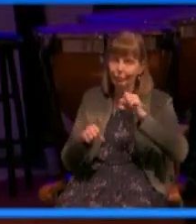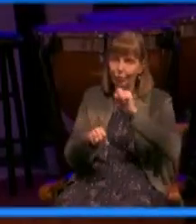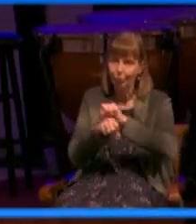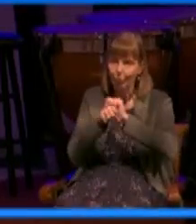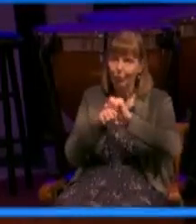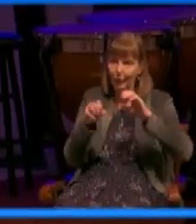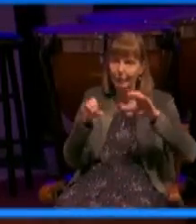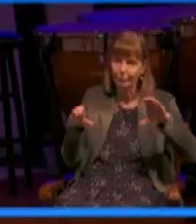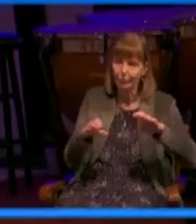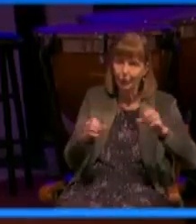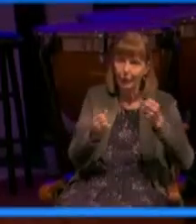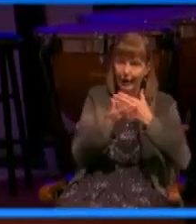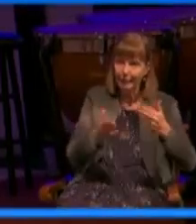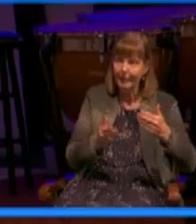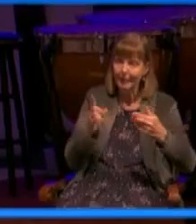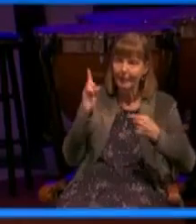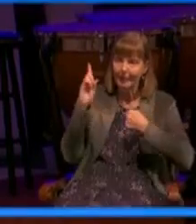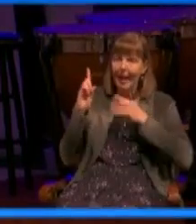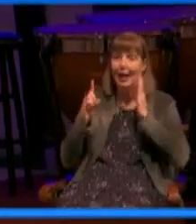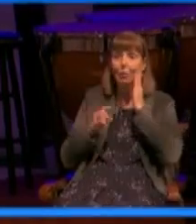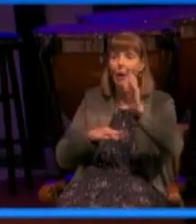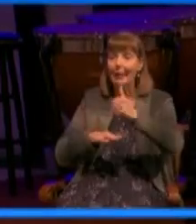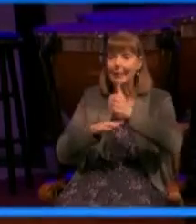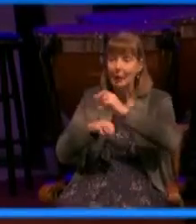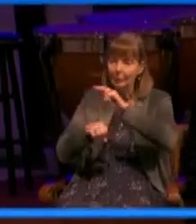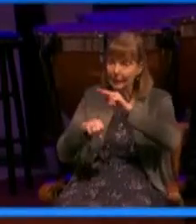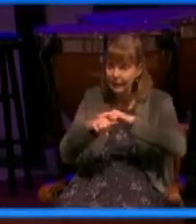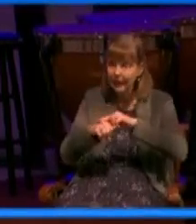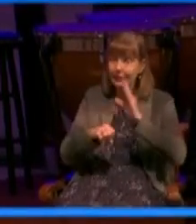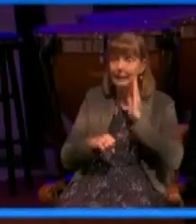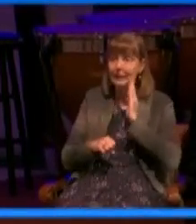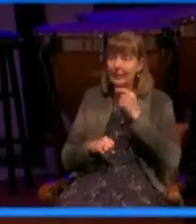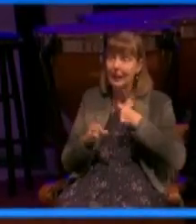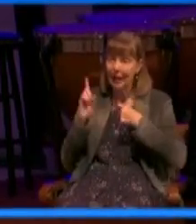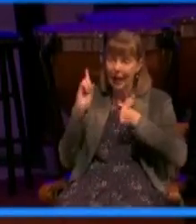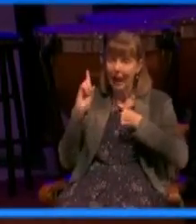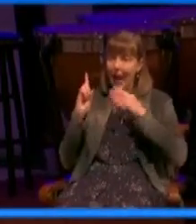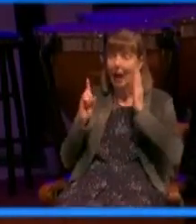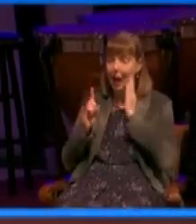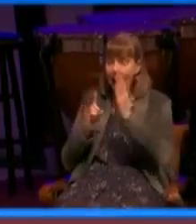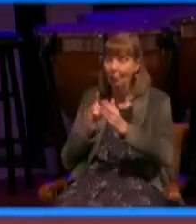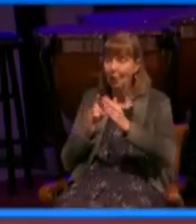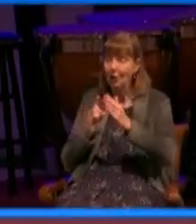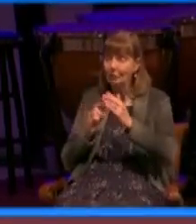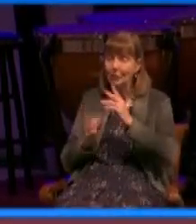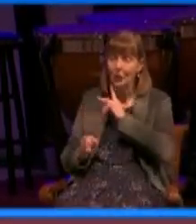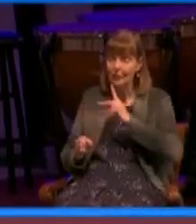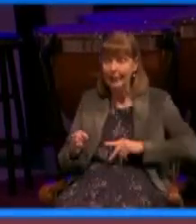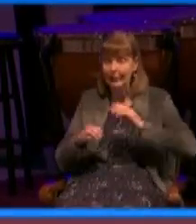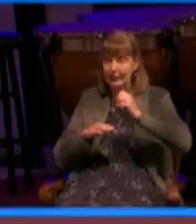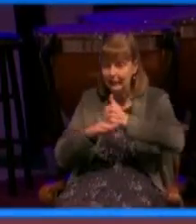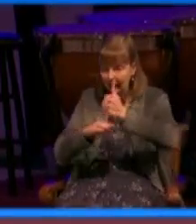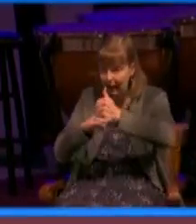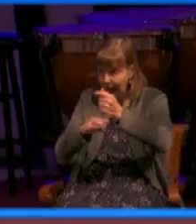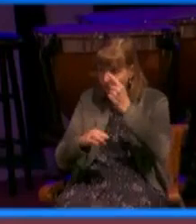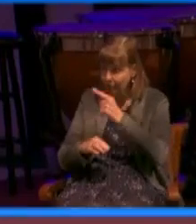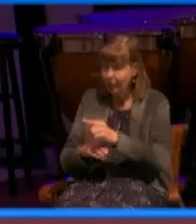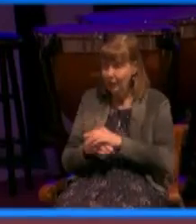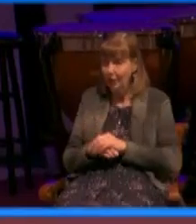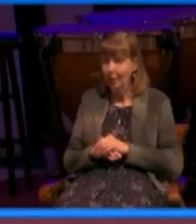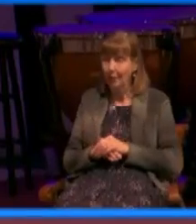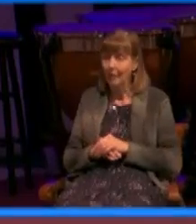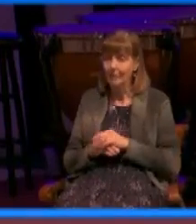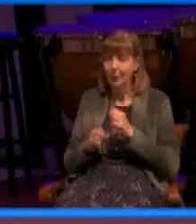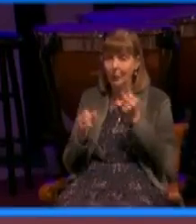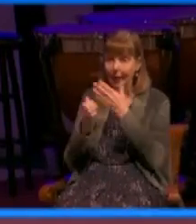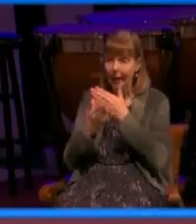I'll give kings from you. I'll give you a land. I'll make you an eternal people. I'll be your God. All the work's on God's shoulders. He